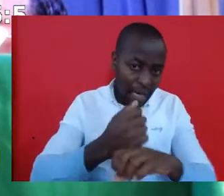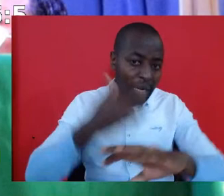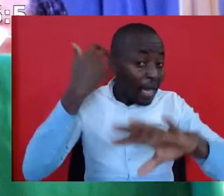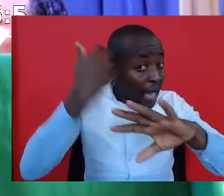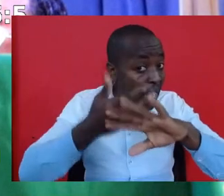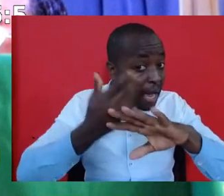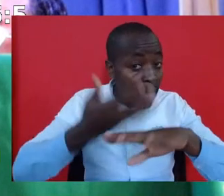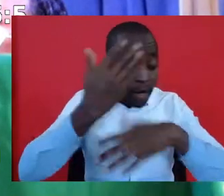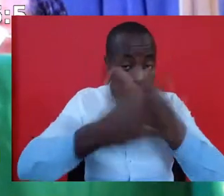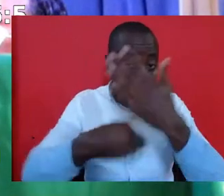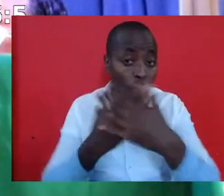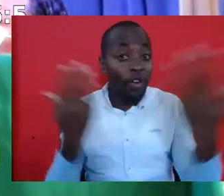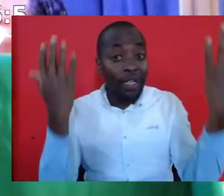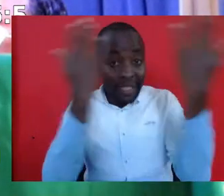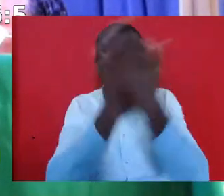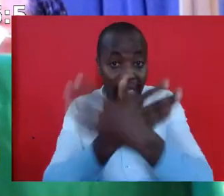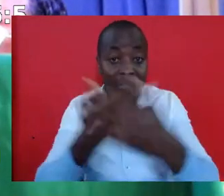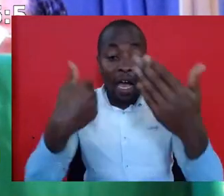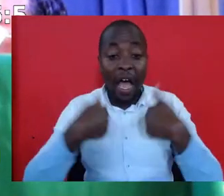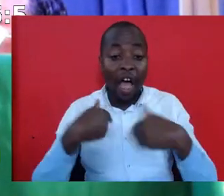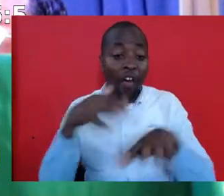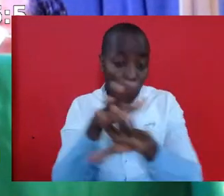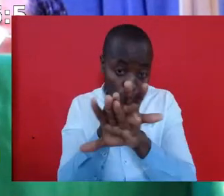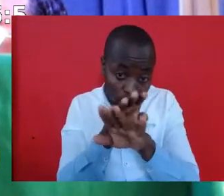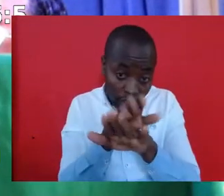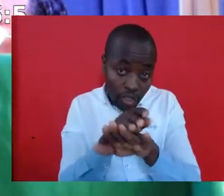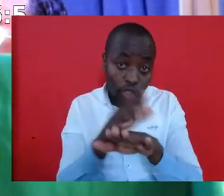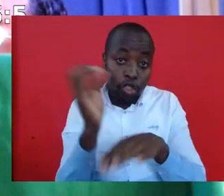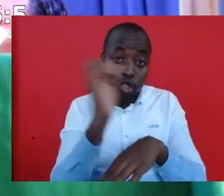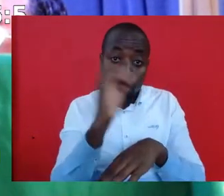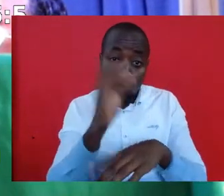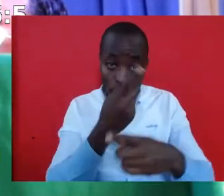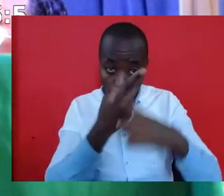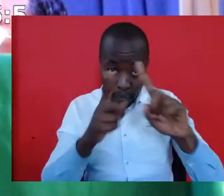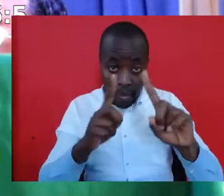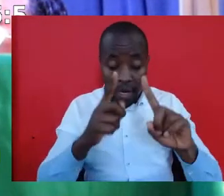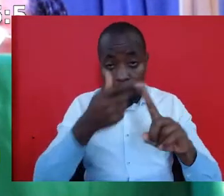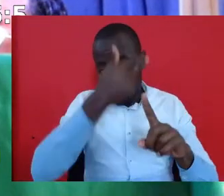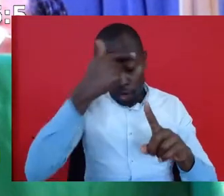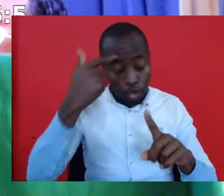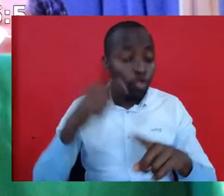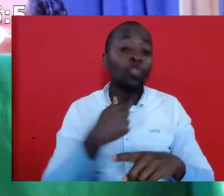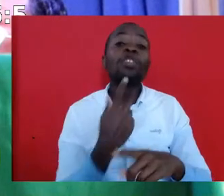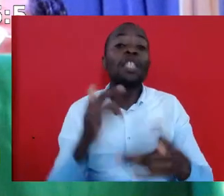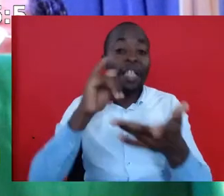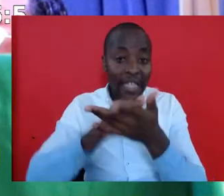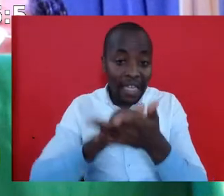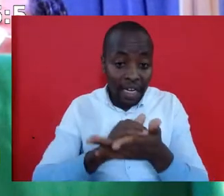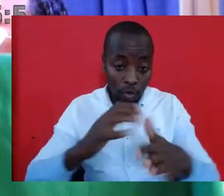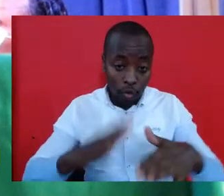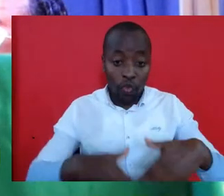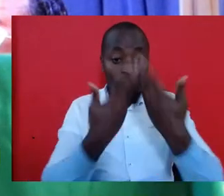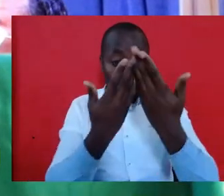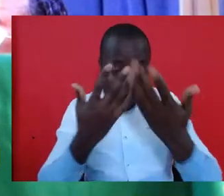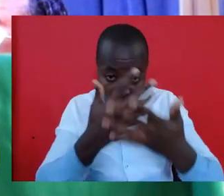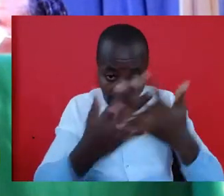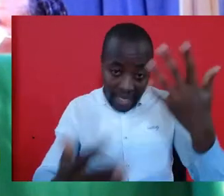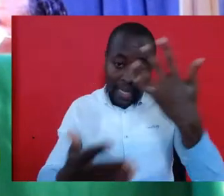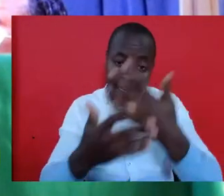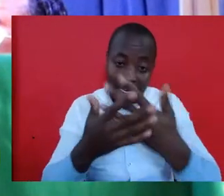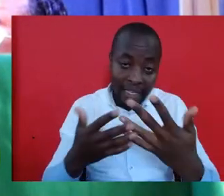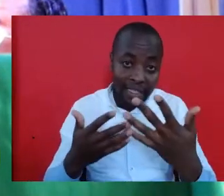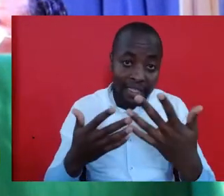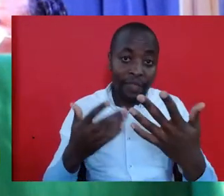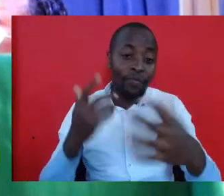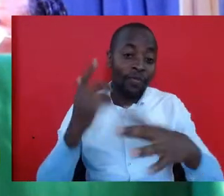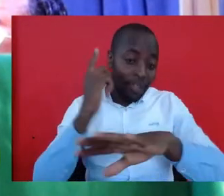and haven't caught anything, but because you say so, I will let down the nets." When